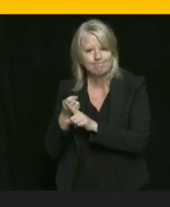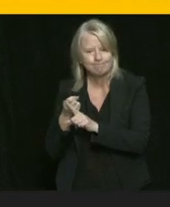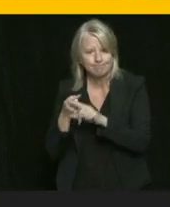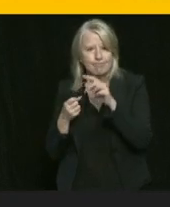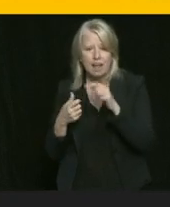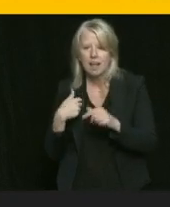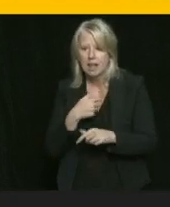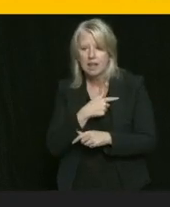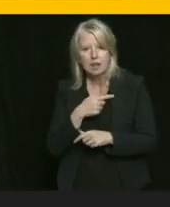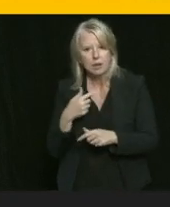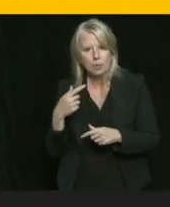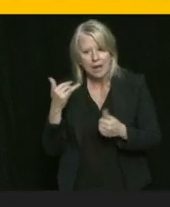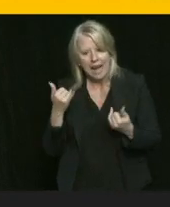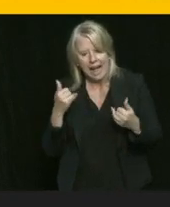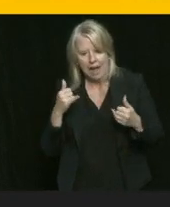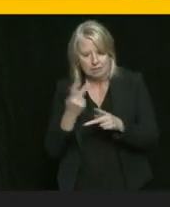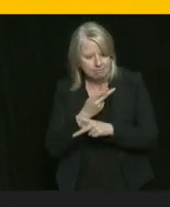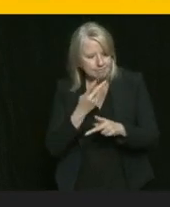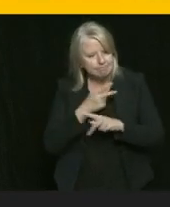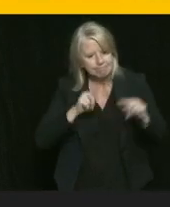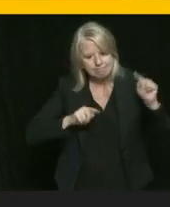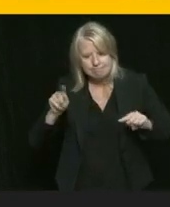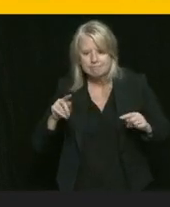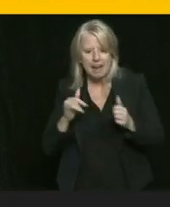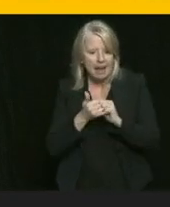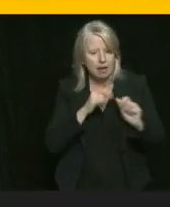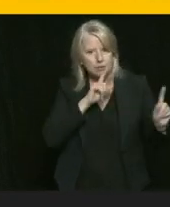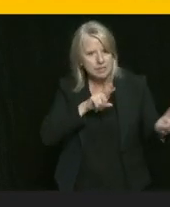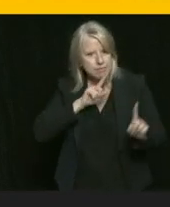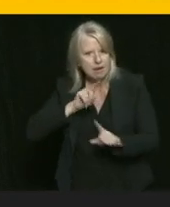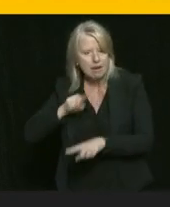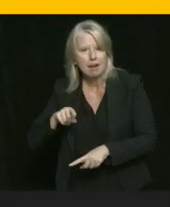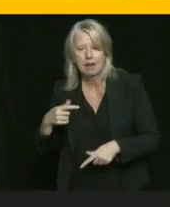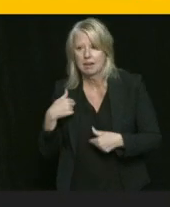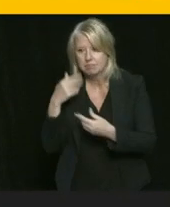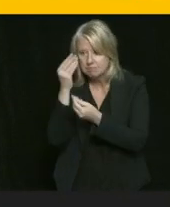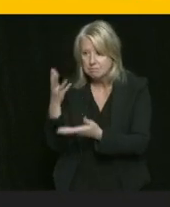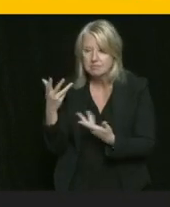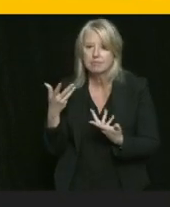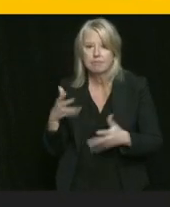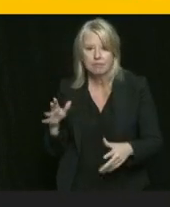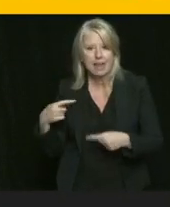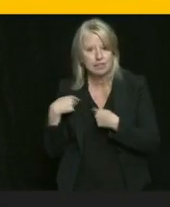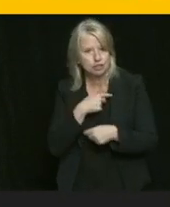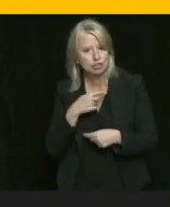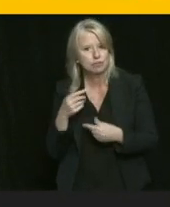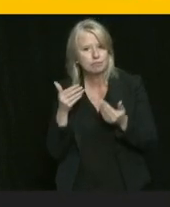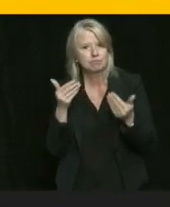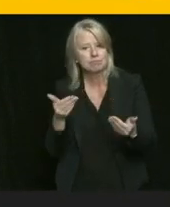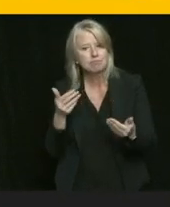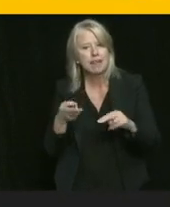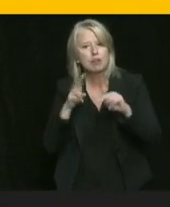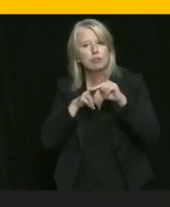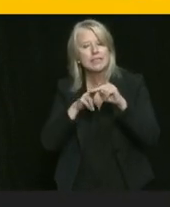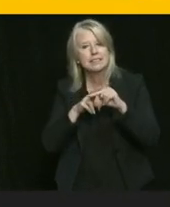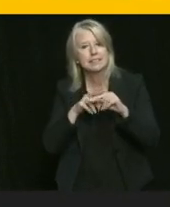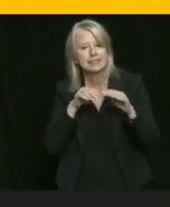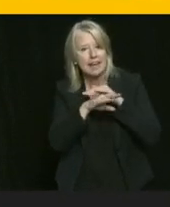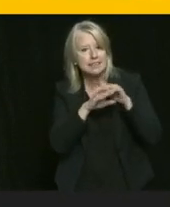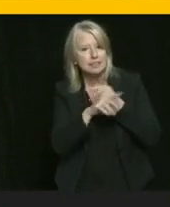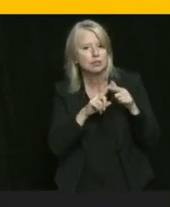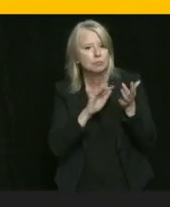a broad range of actions. As I've said, we've moved forward on increasing the access to